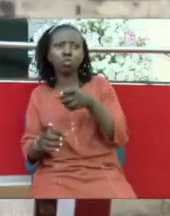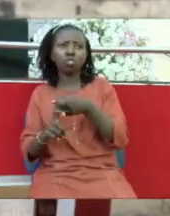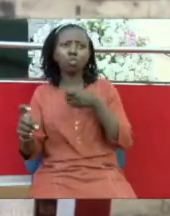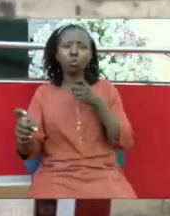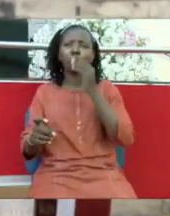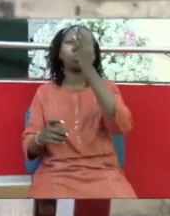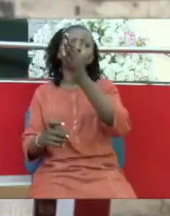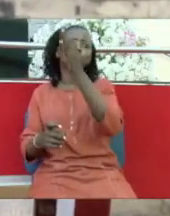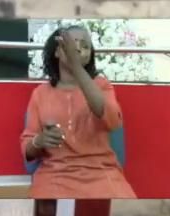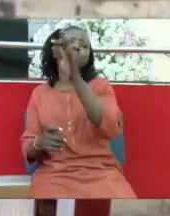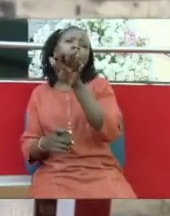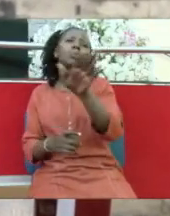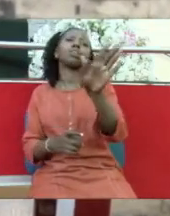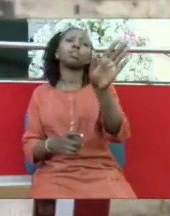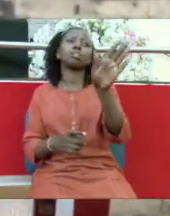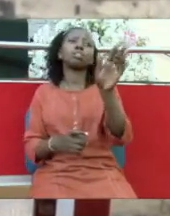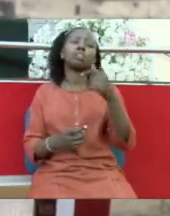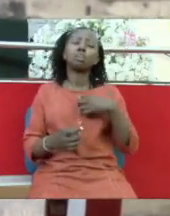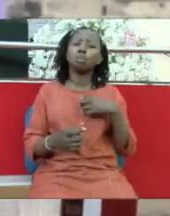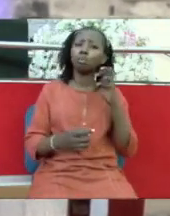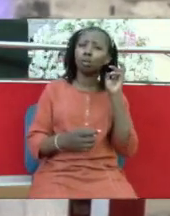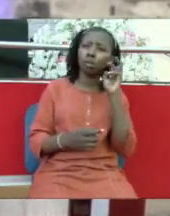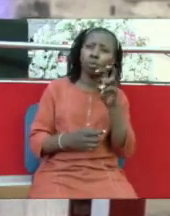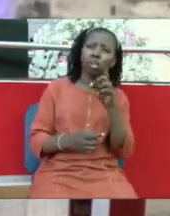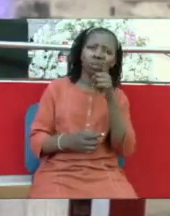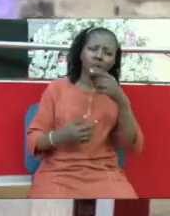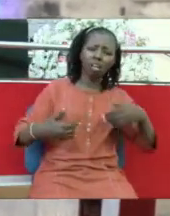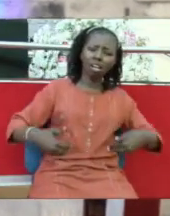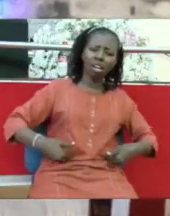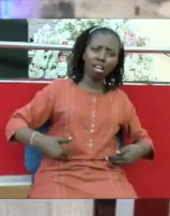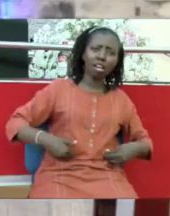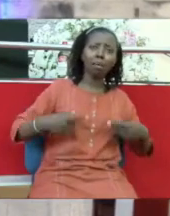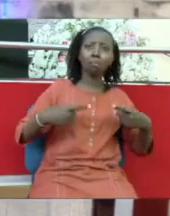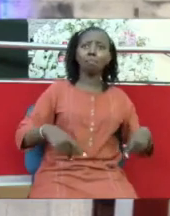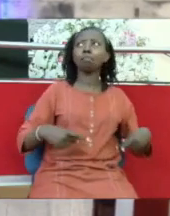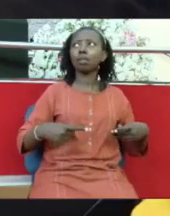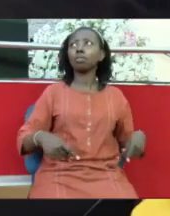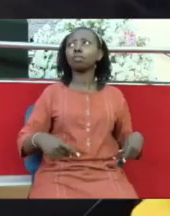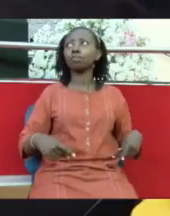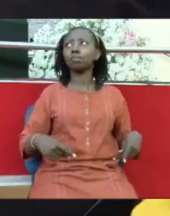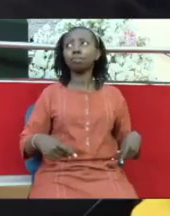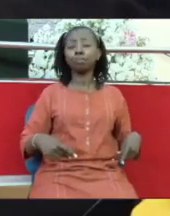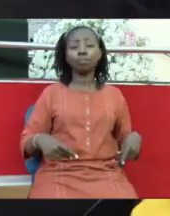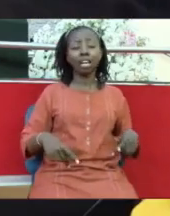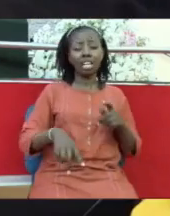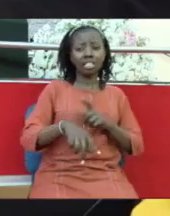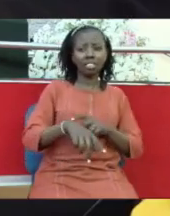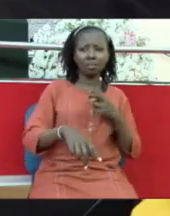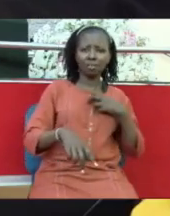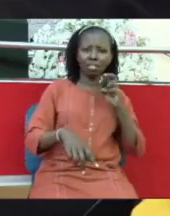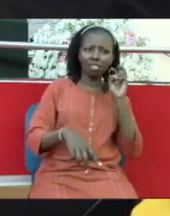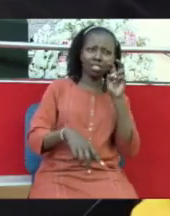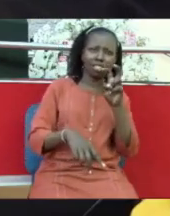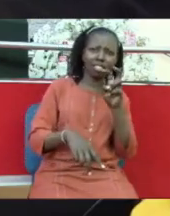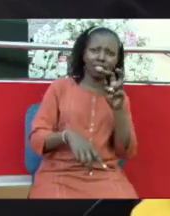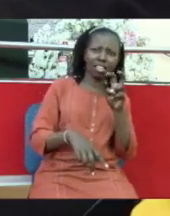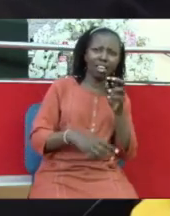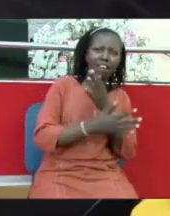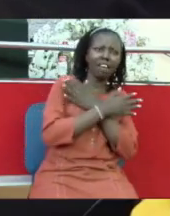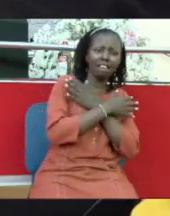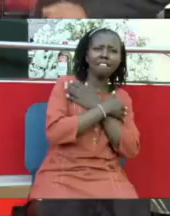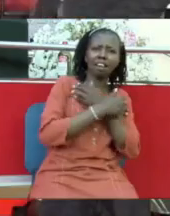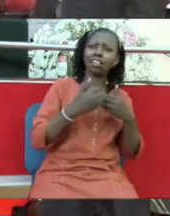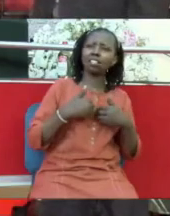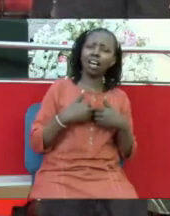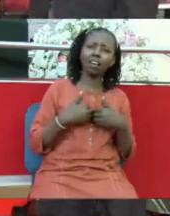yako. I look at one young person. Nilimwangalia kijana moja. And when I saw the company that they were with, na